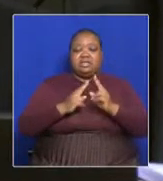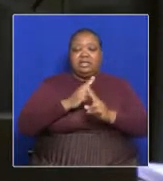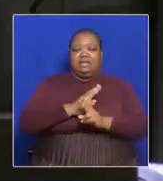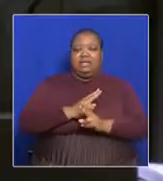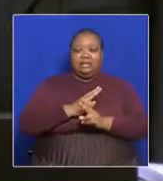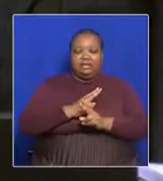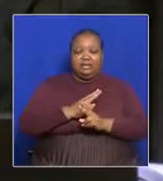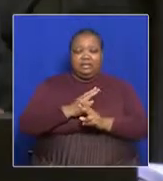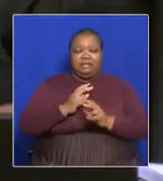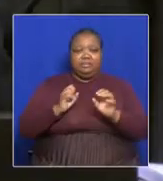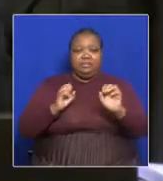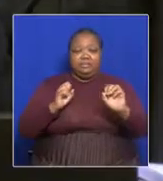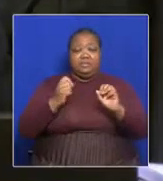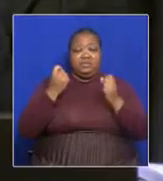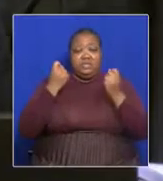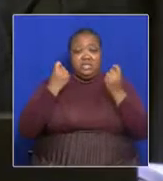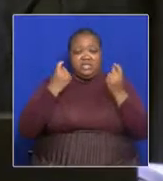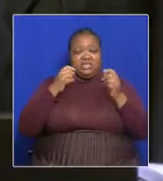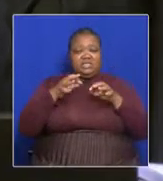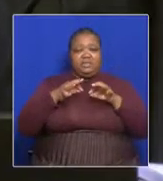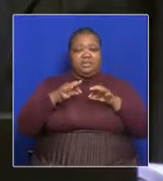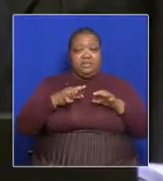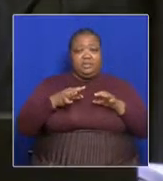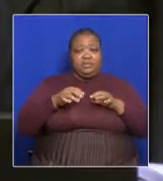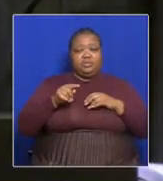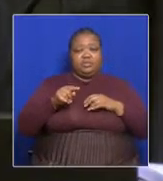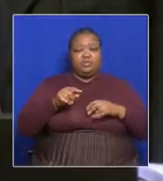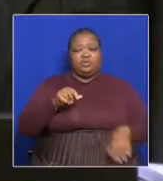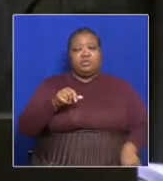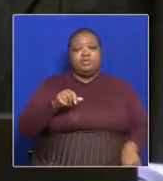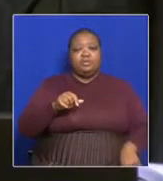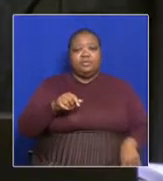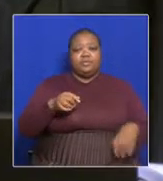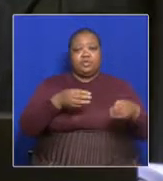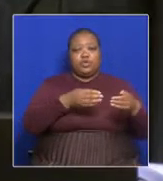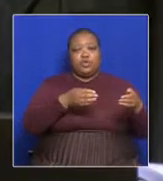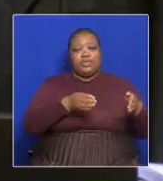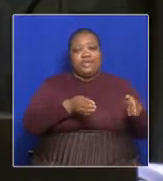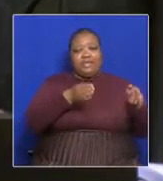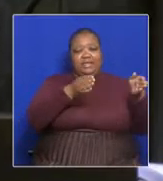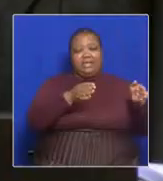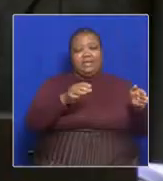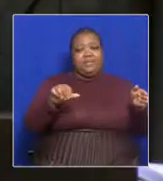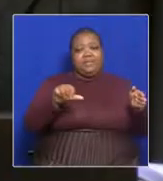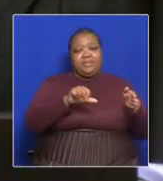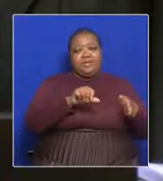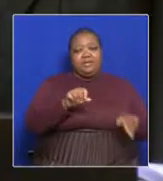properly. You returned to the container on the 1st of July.